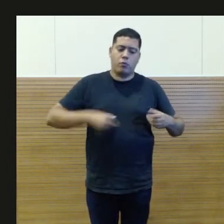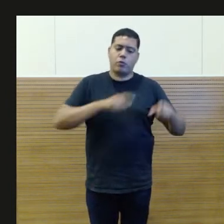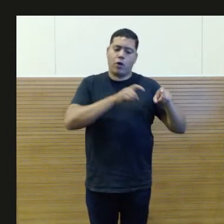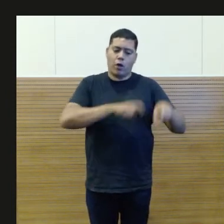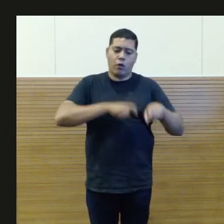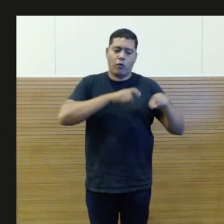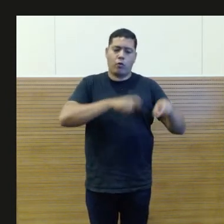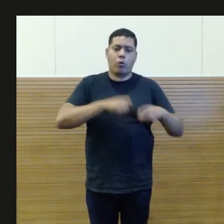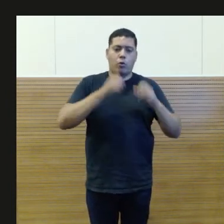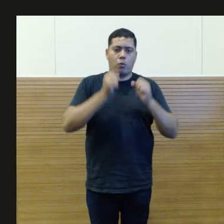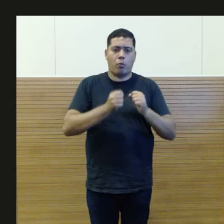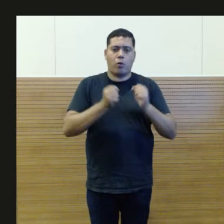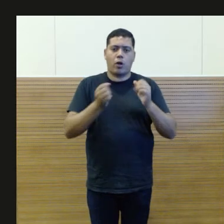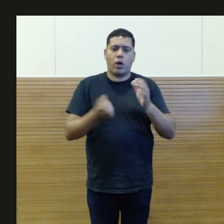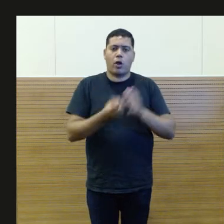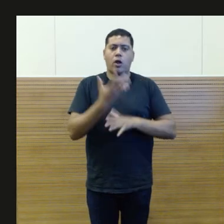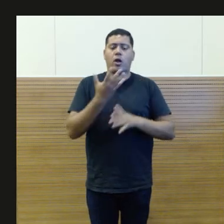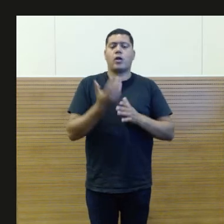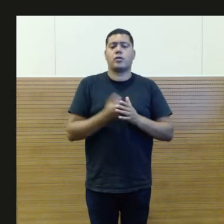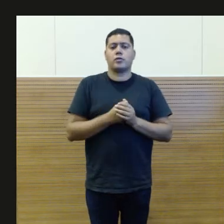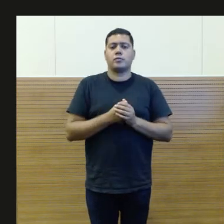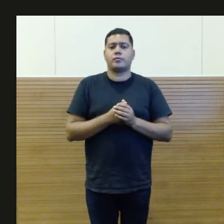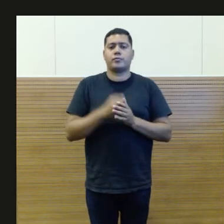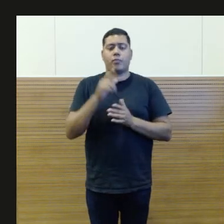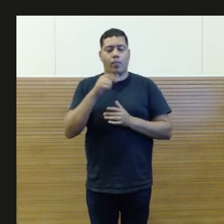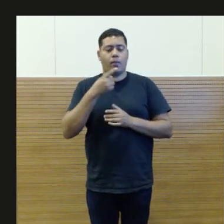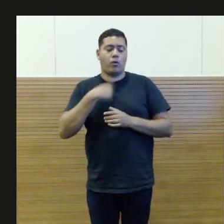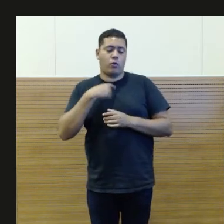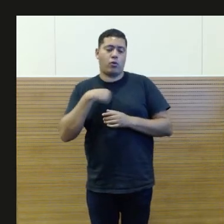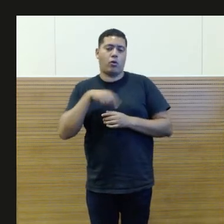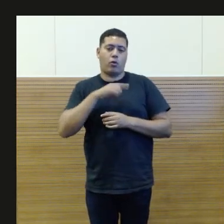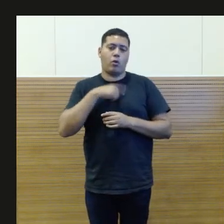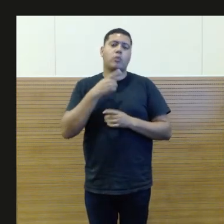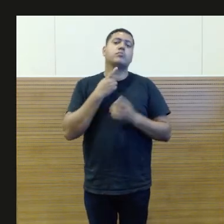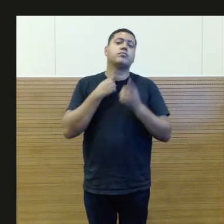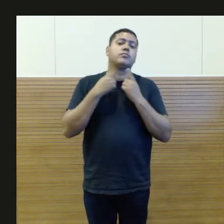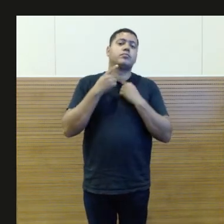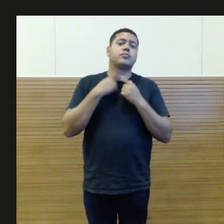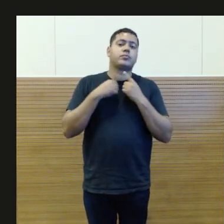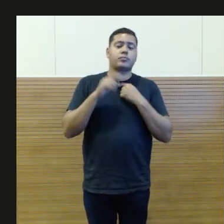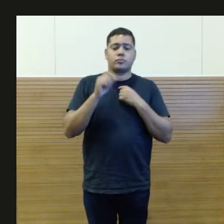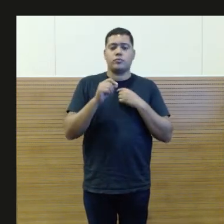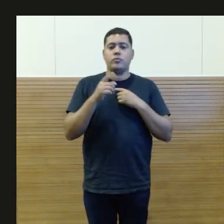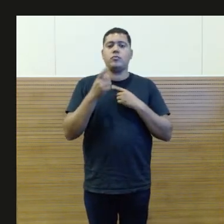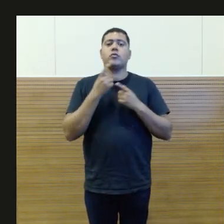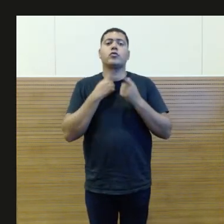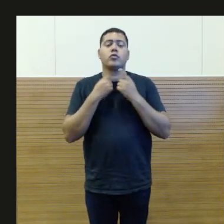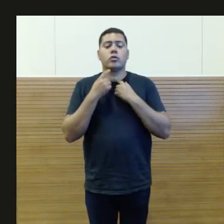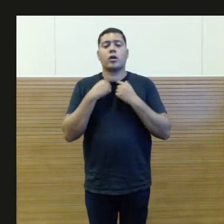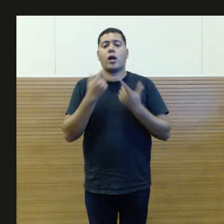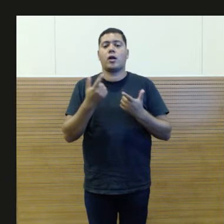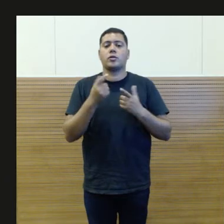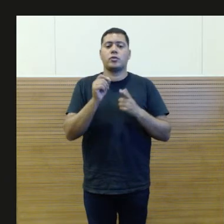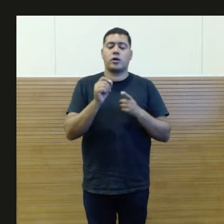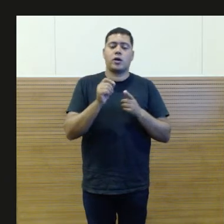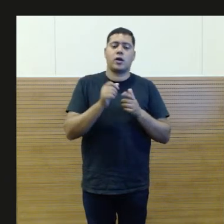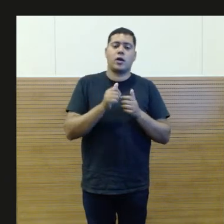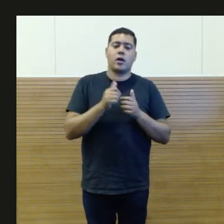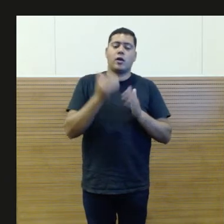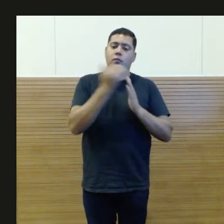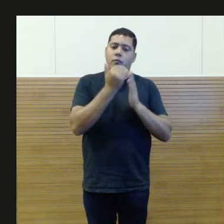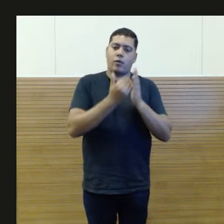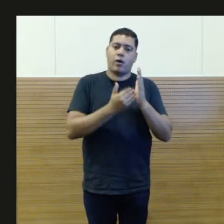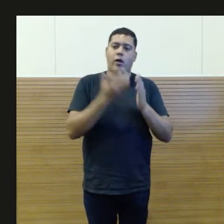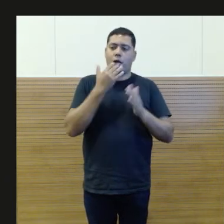of a child is an opportunity for the whole child to be to eat more healthy. And in the book